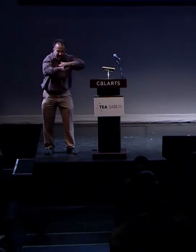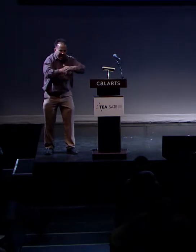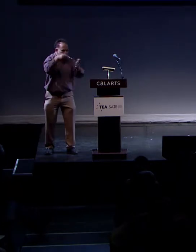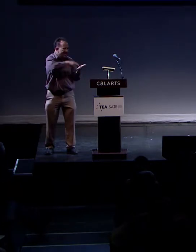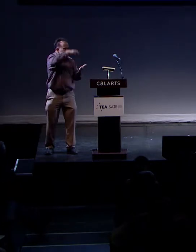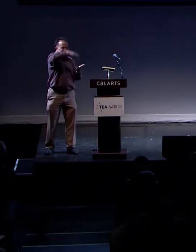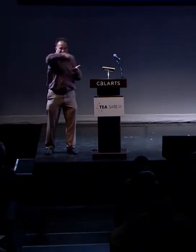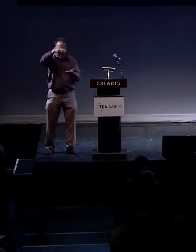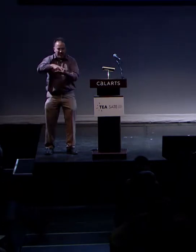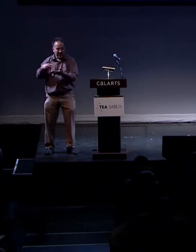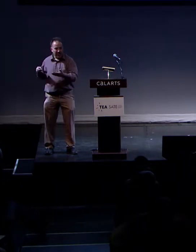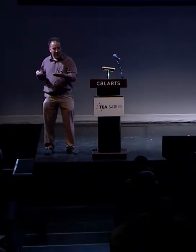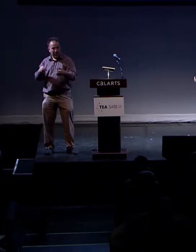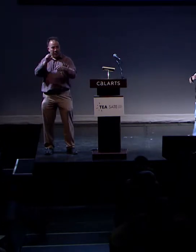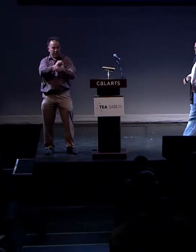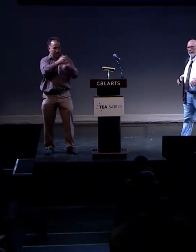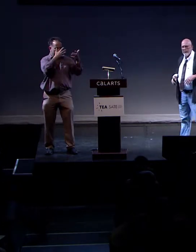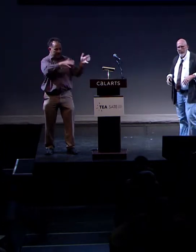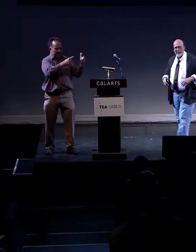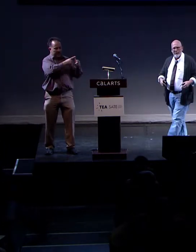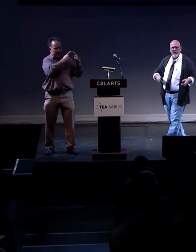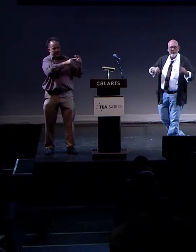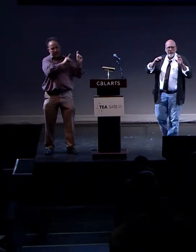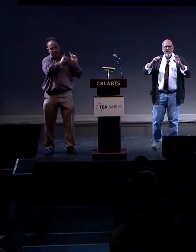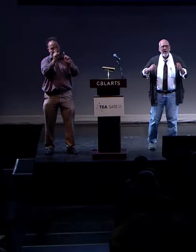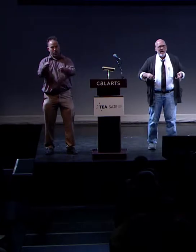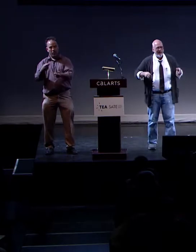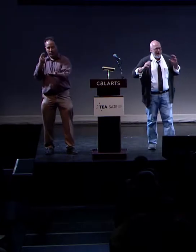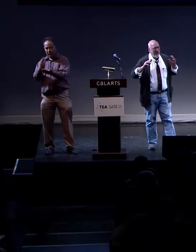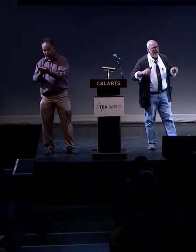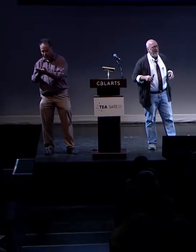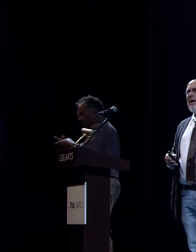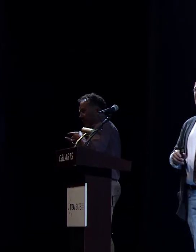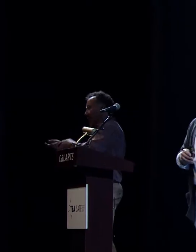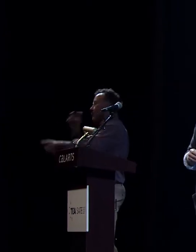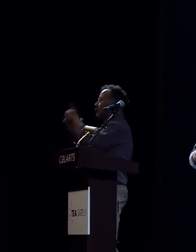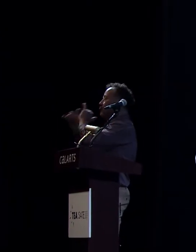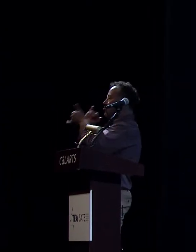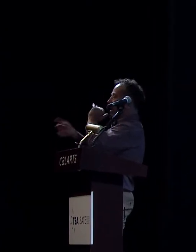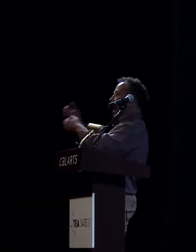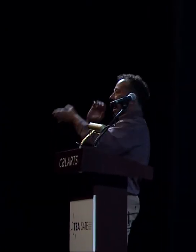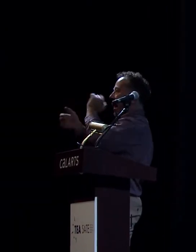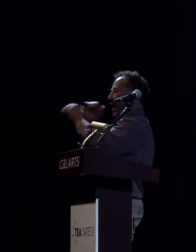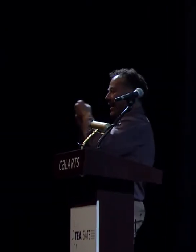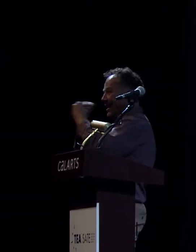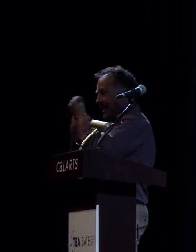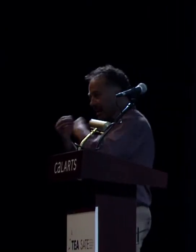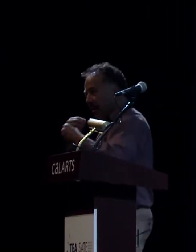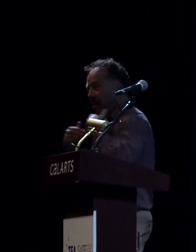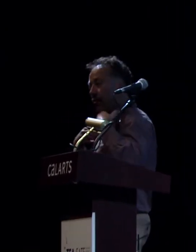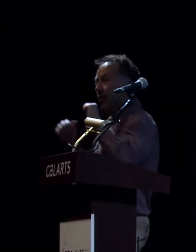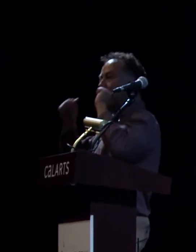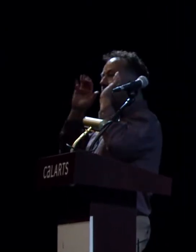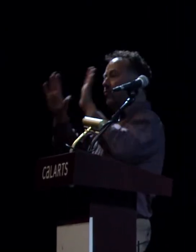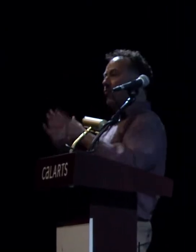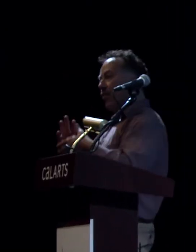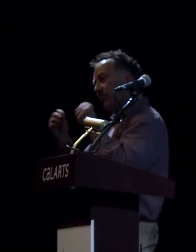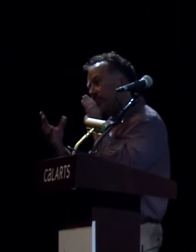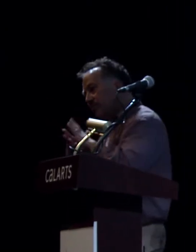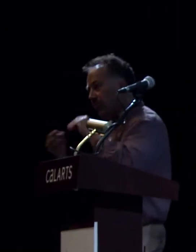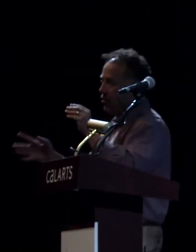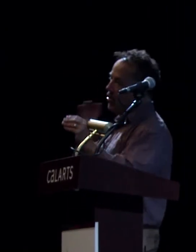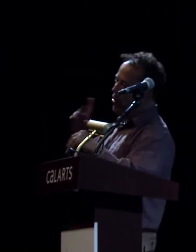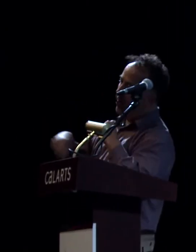around. And after work, we would go to the little sushi place across the street and drink a lot and eat a lot. And we would have these wonderful recollections and talk